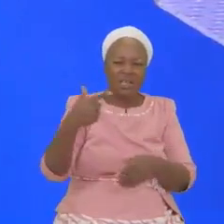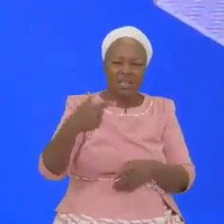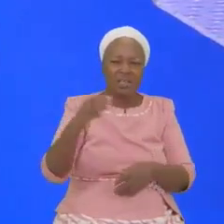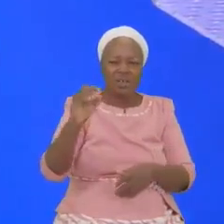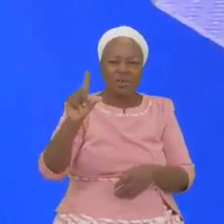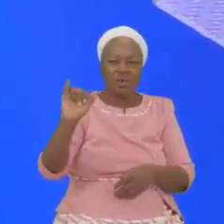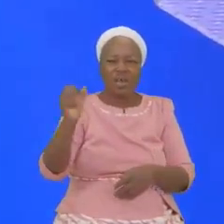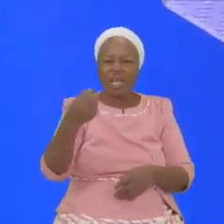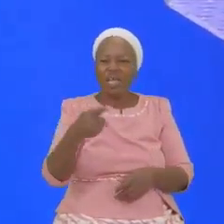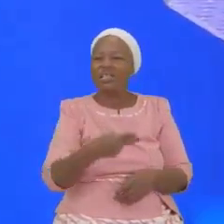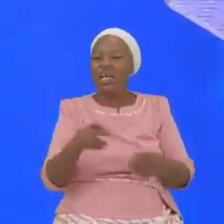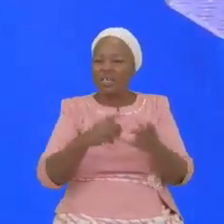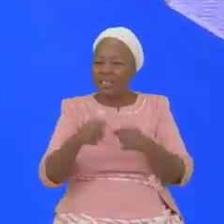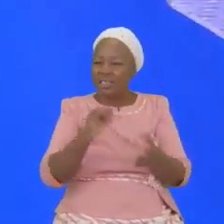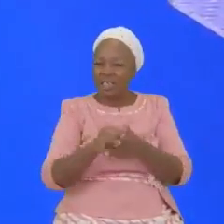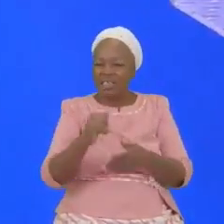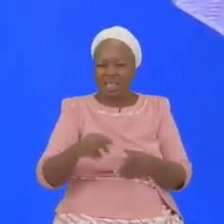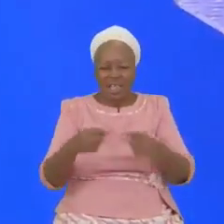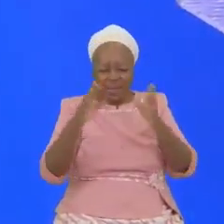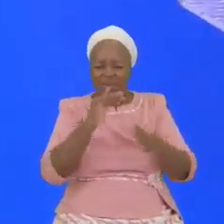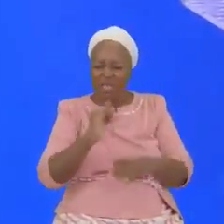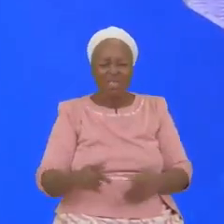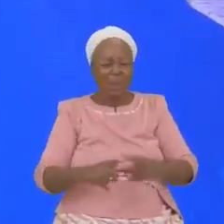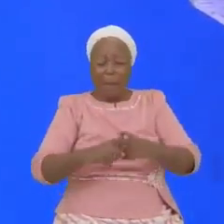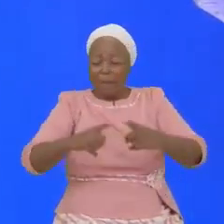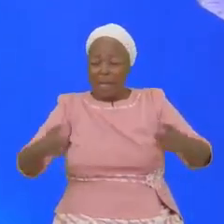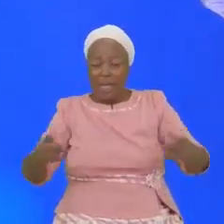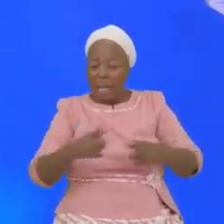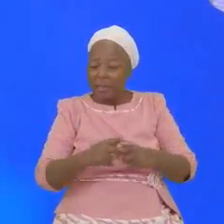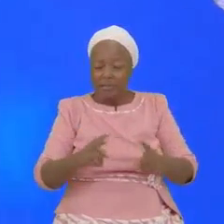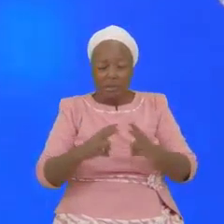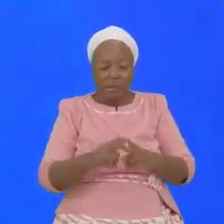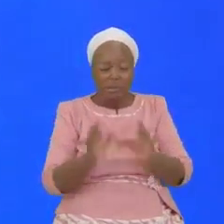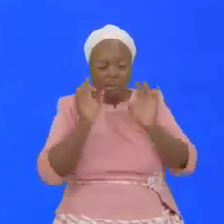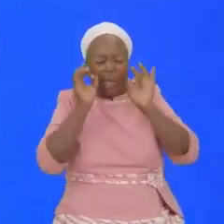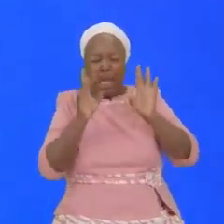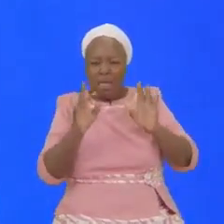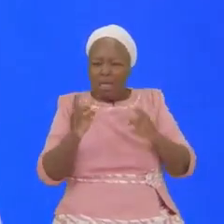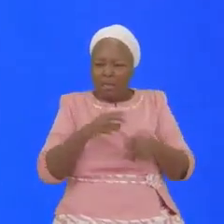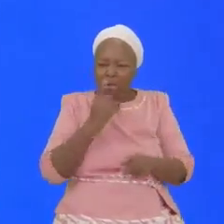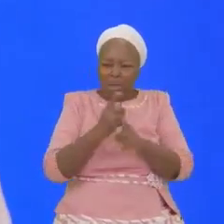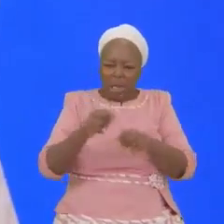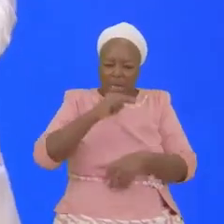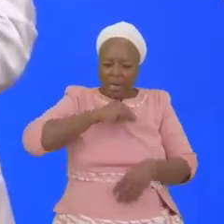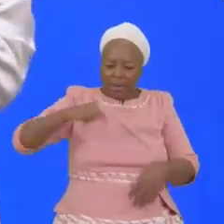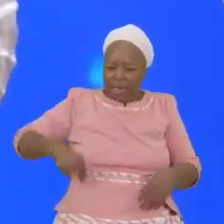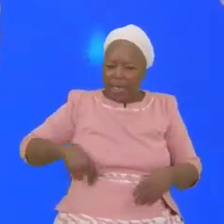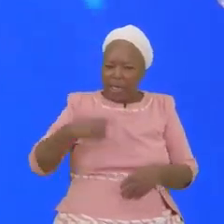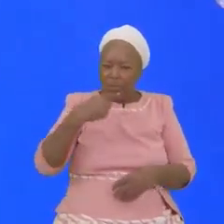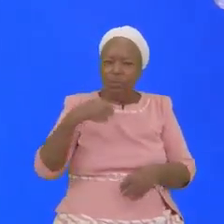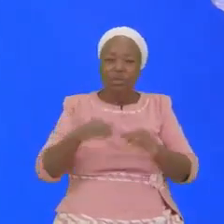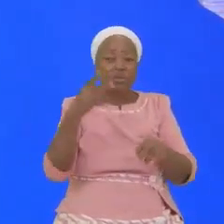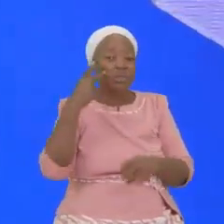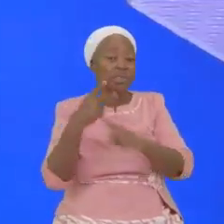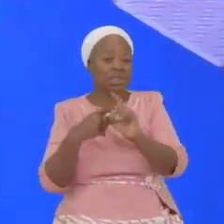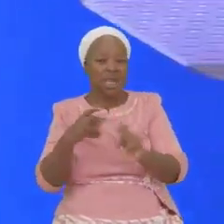thought. And the enemy is furious, like Nebuchadnezzar. Who do you see? And what do you